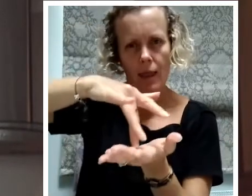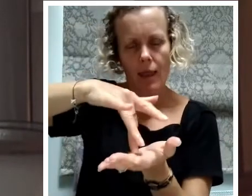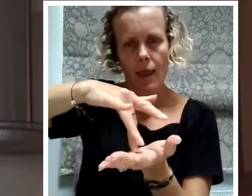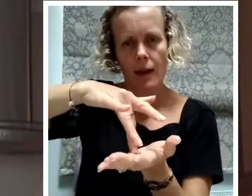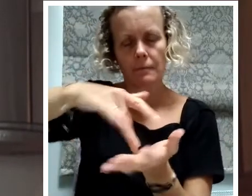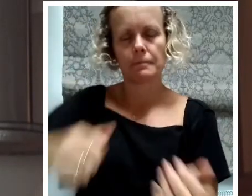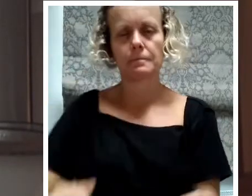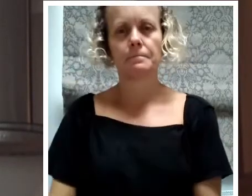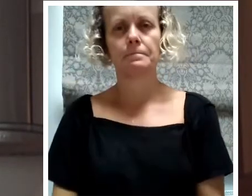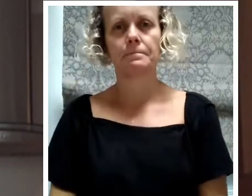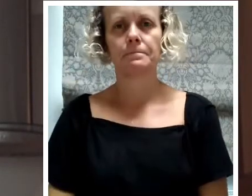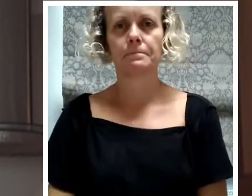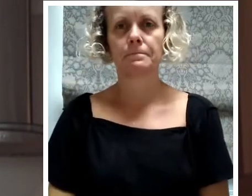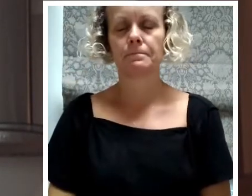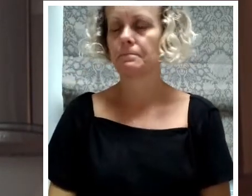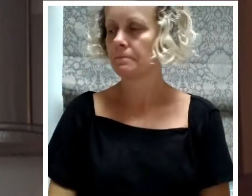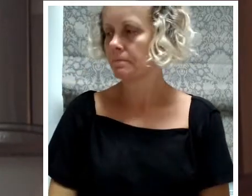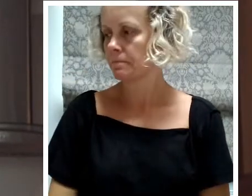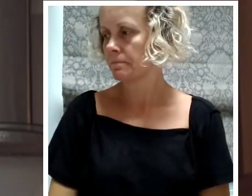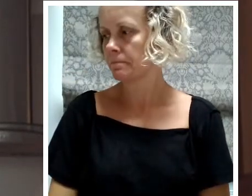Get our little Mrs. Moore spoon,